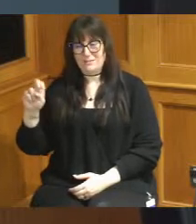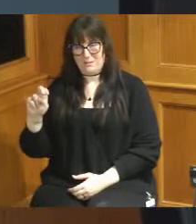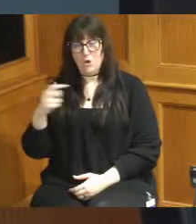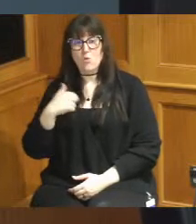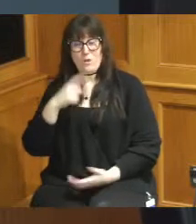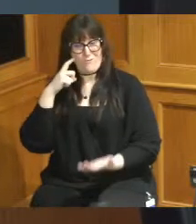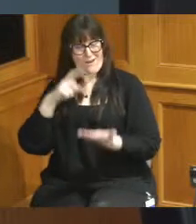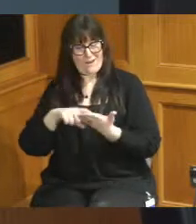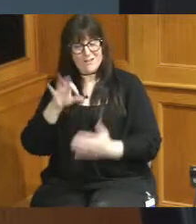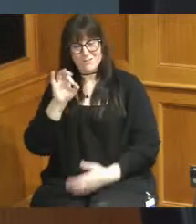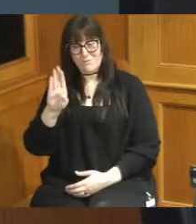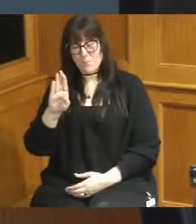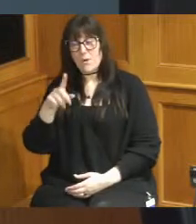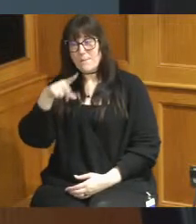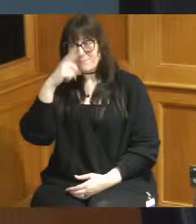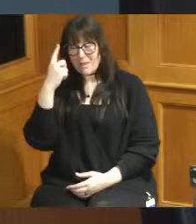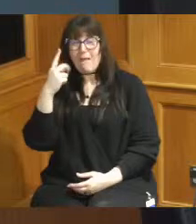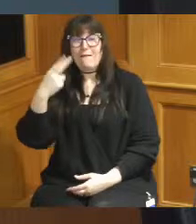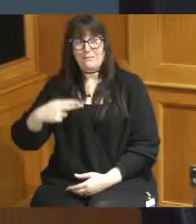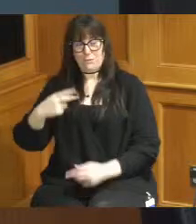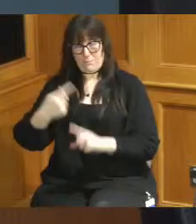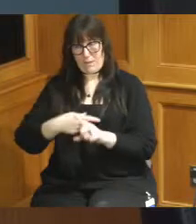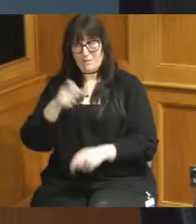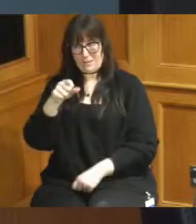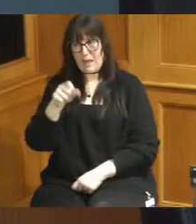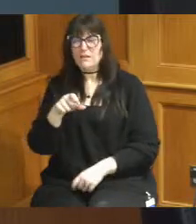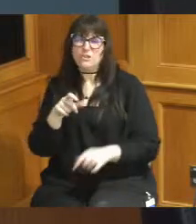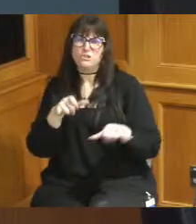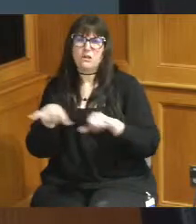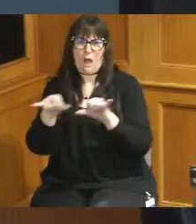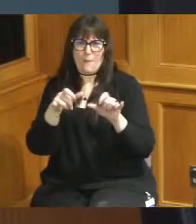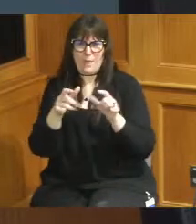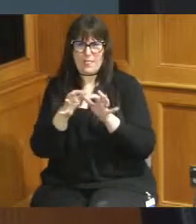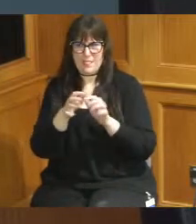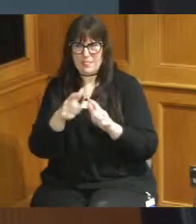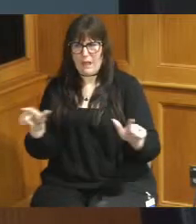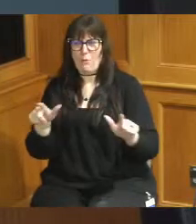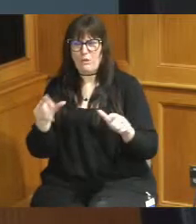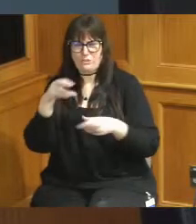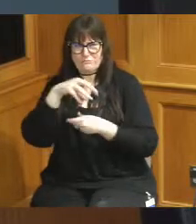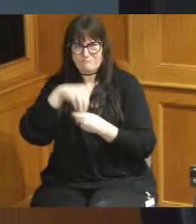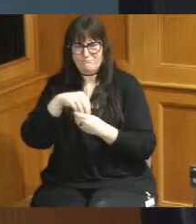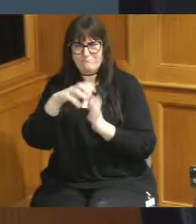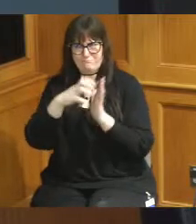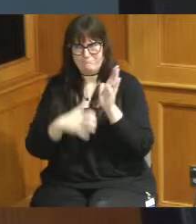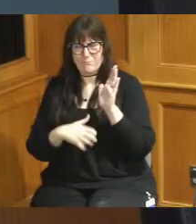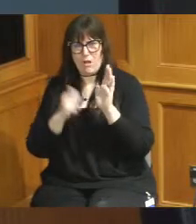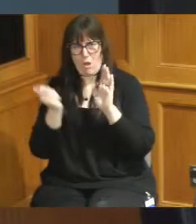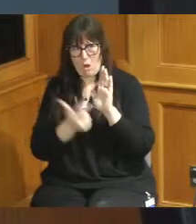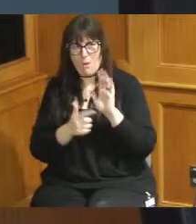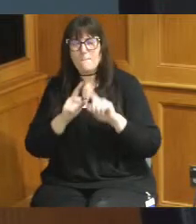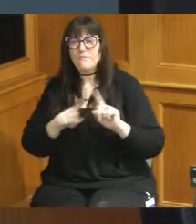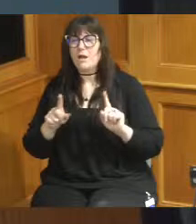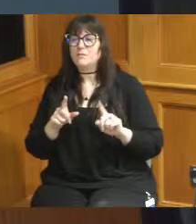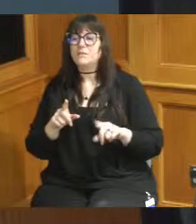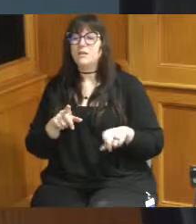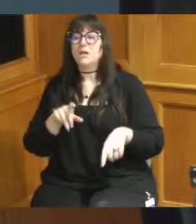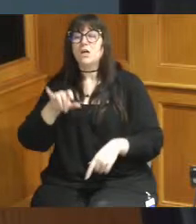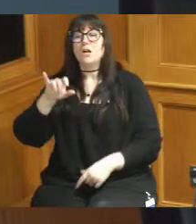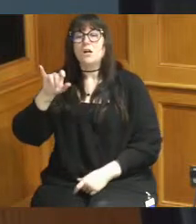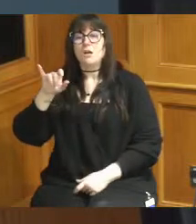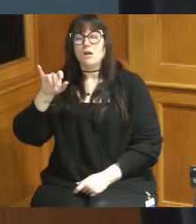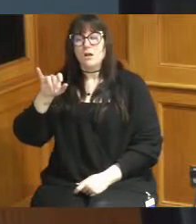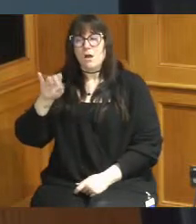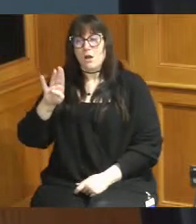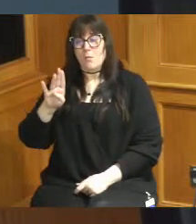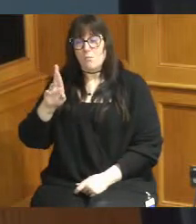Black History Month, and then it goes on, there's some common language in all of the proclamations. And then we go on to say, whereas Judge Trotter Bratton